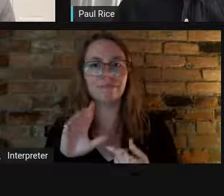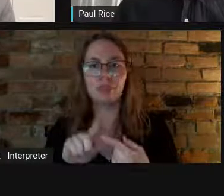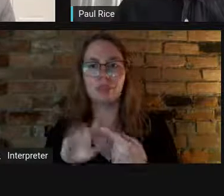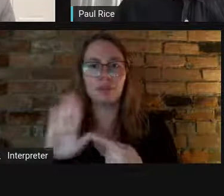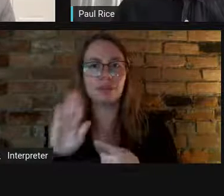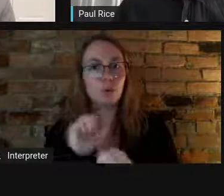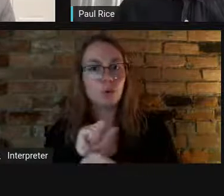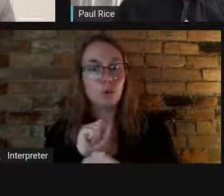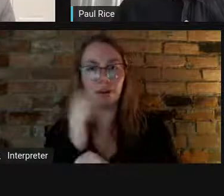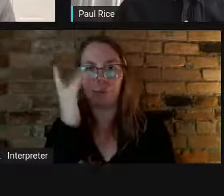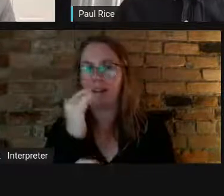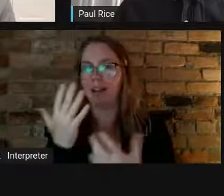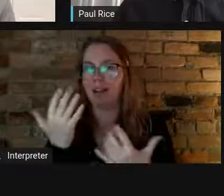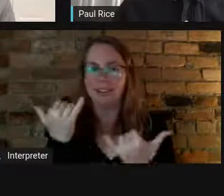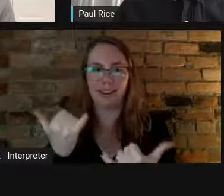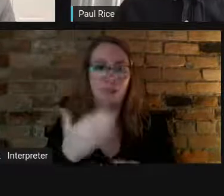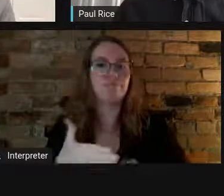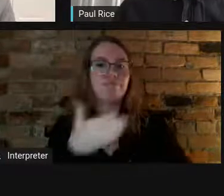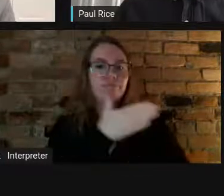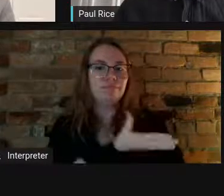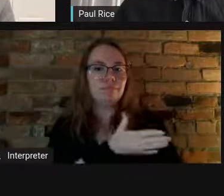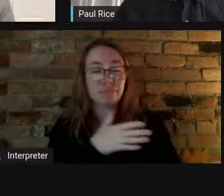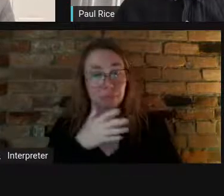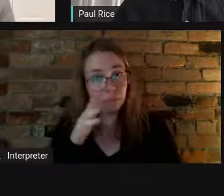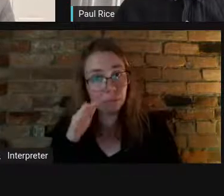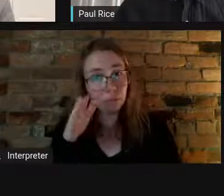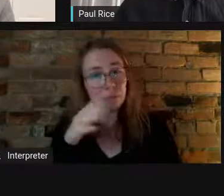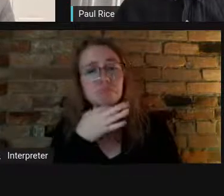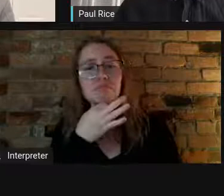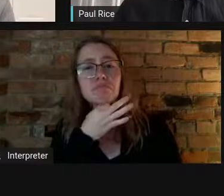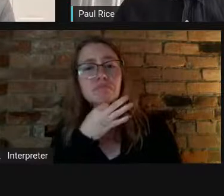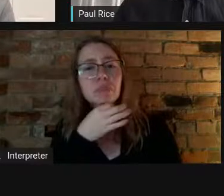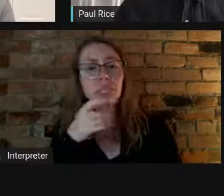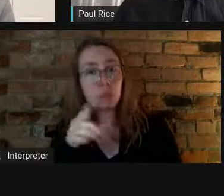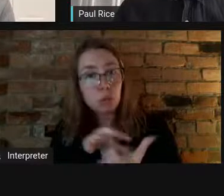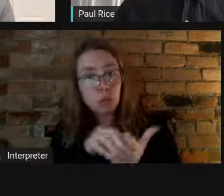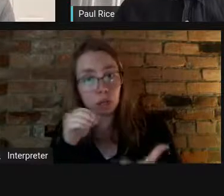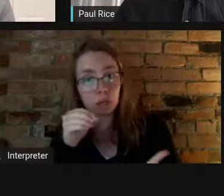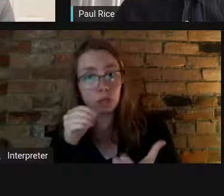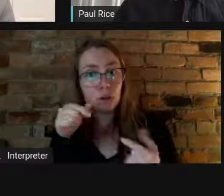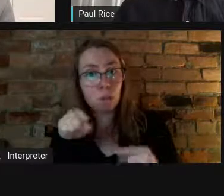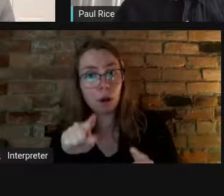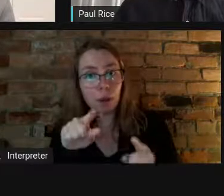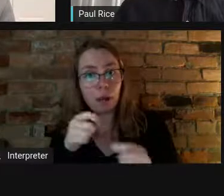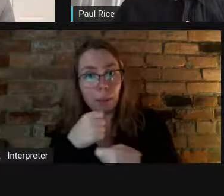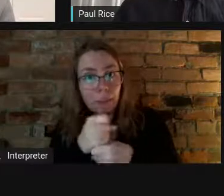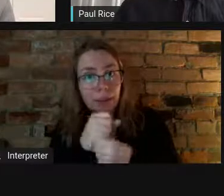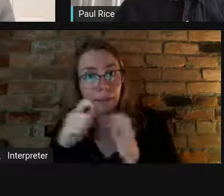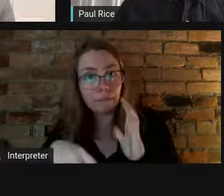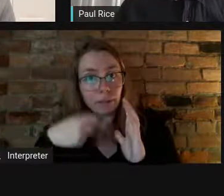So did you learn anything while making your film?